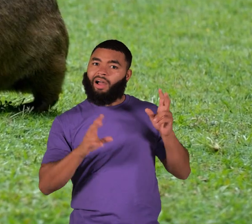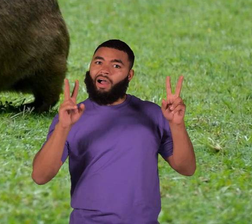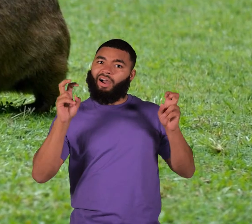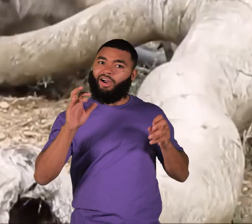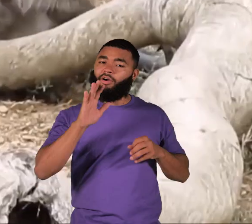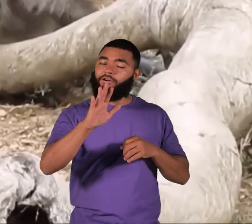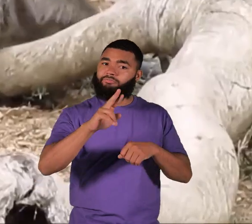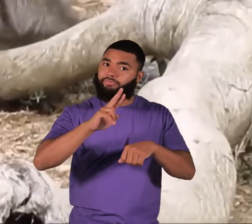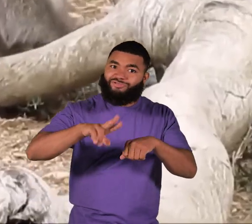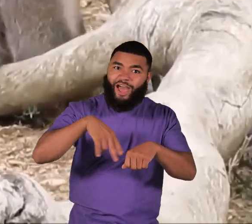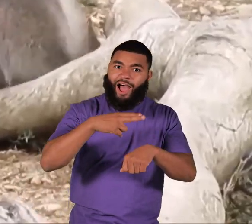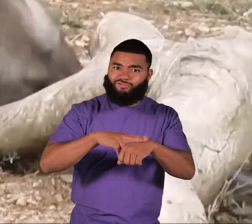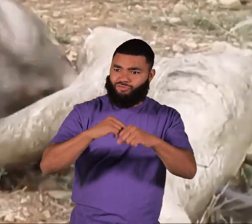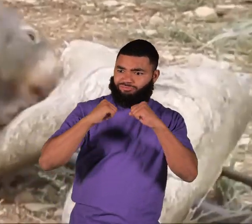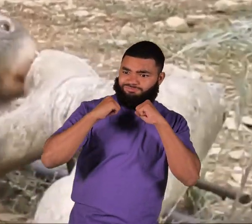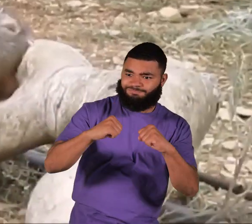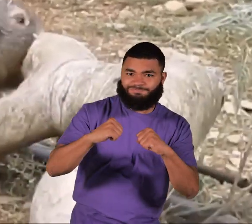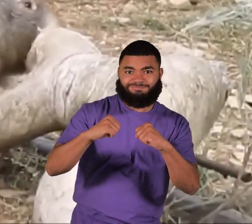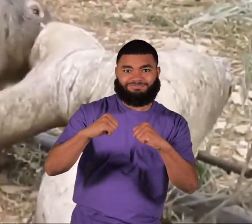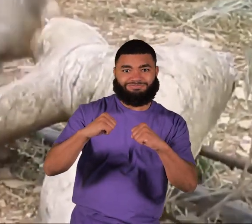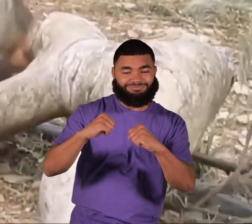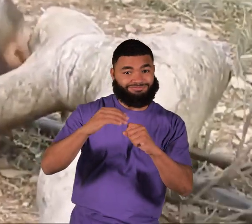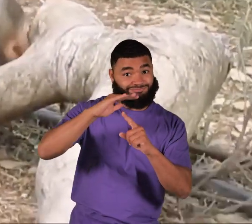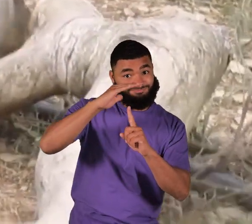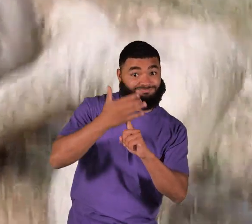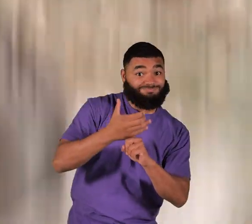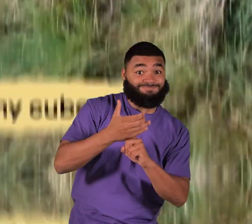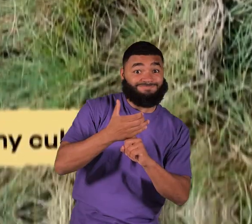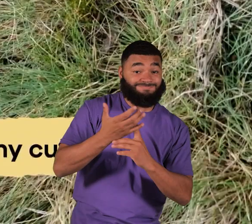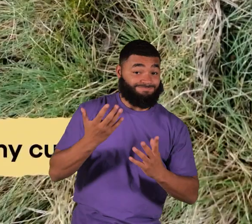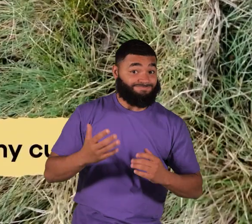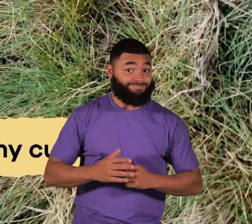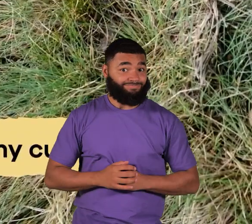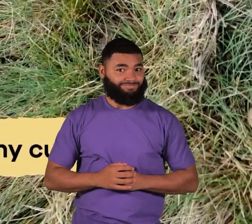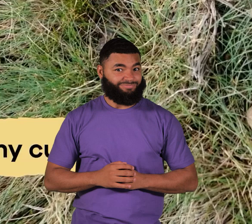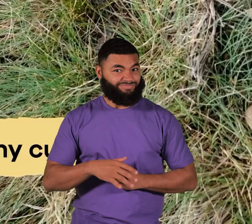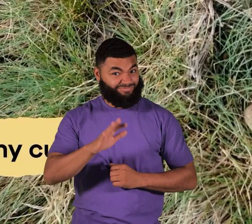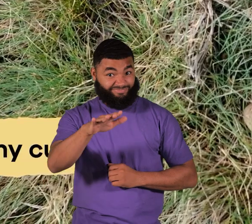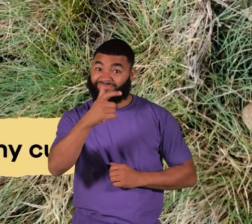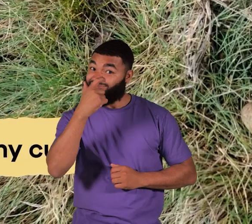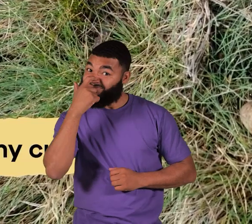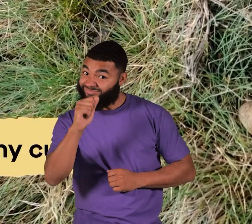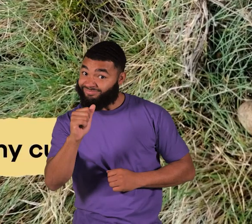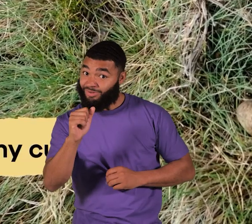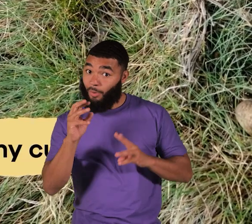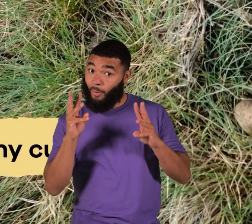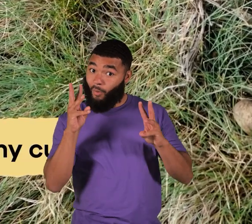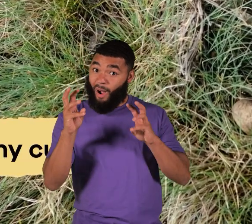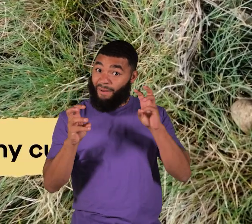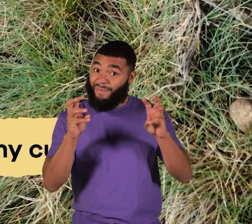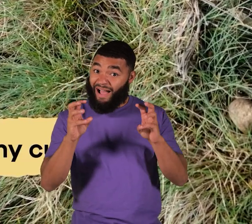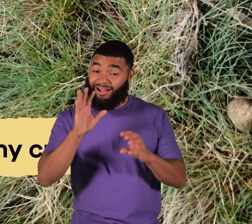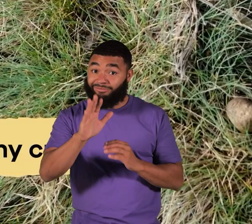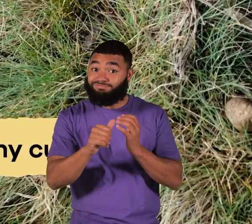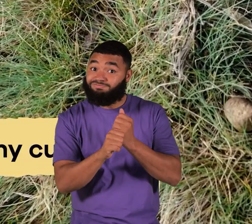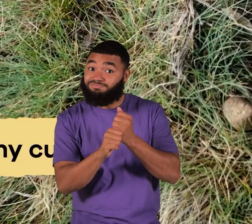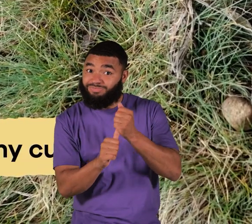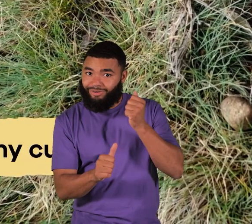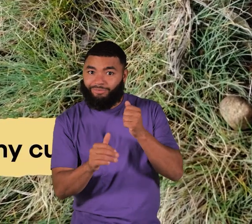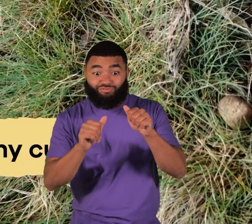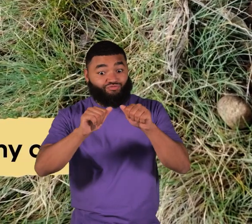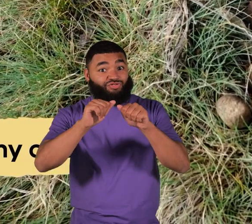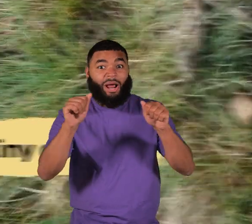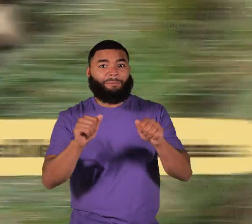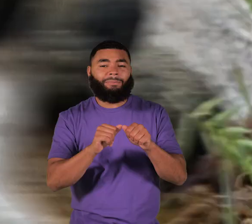natural armor to protect them from bites and scratches. Oddly enough, wombat poop is shaped like